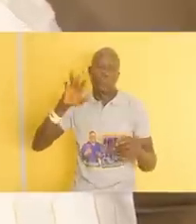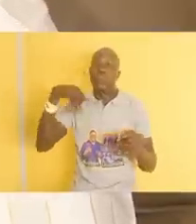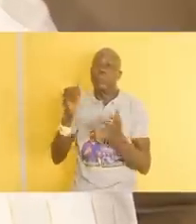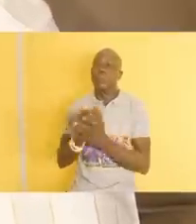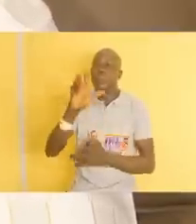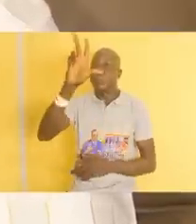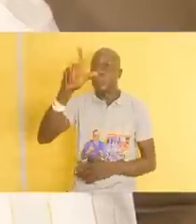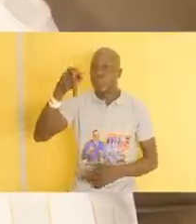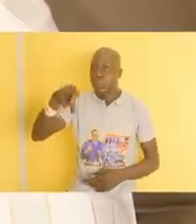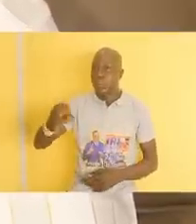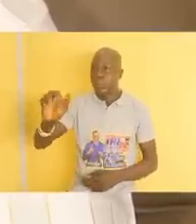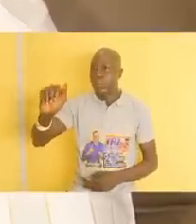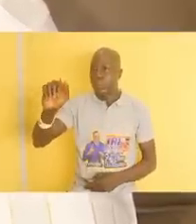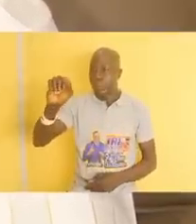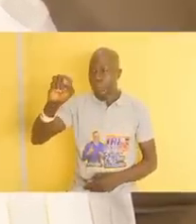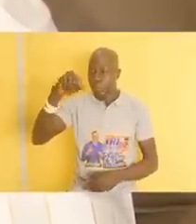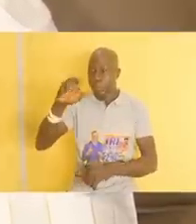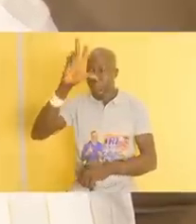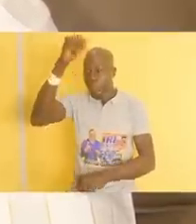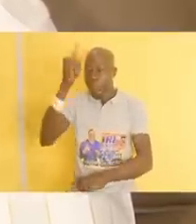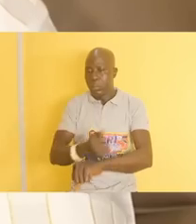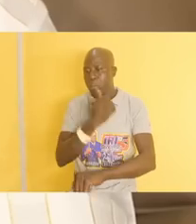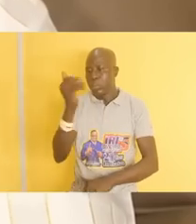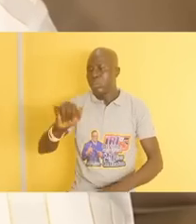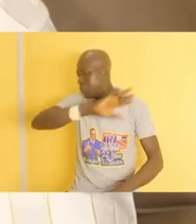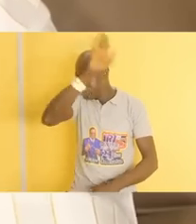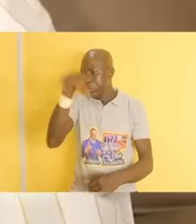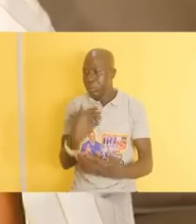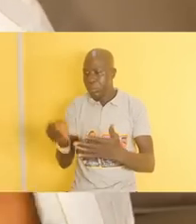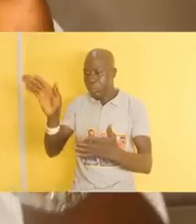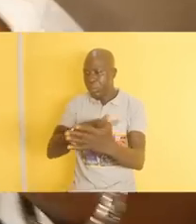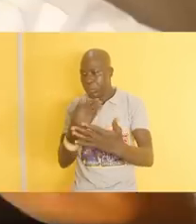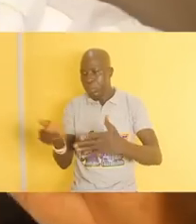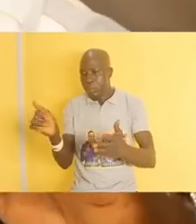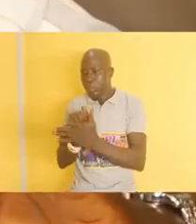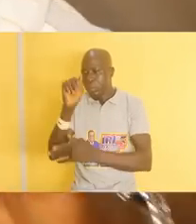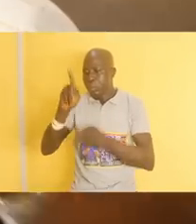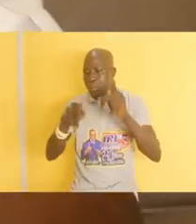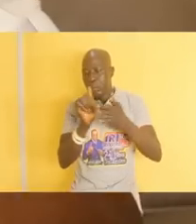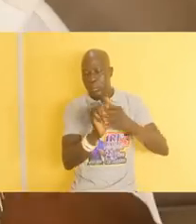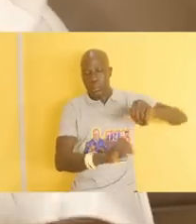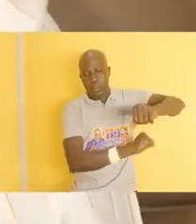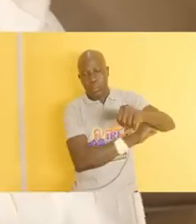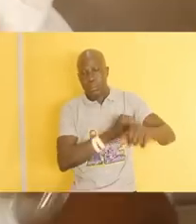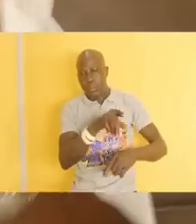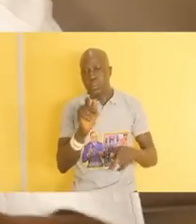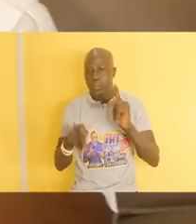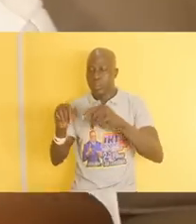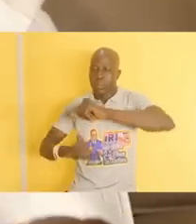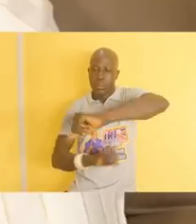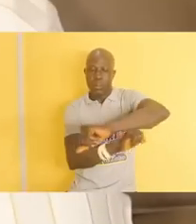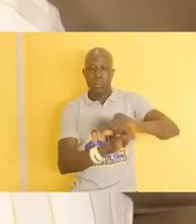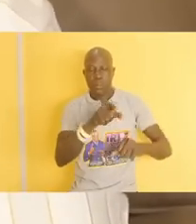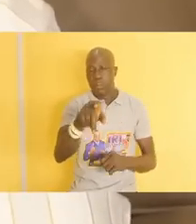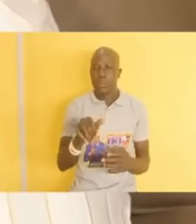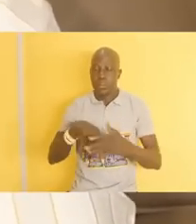Aru meta. Three. He down benu. Will not turn away soon. Me so far. In the name of Jesus. Inya to ma support the people that will support you. I want to ma guide you. The